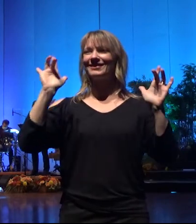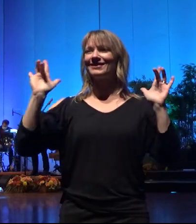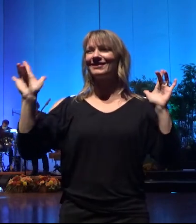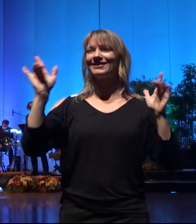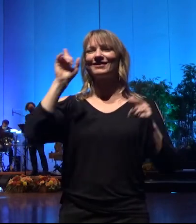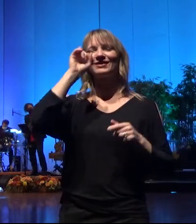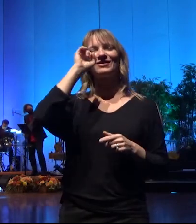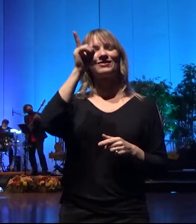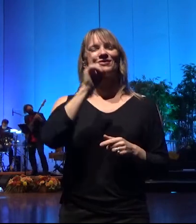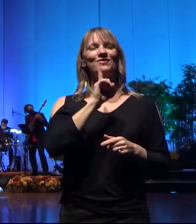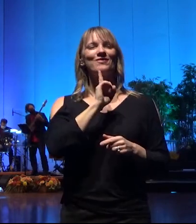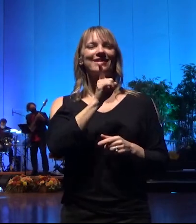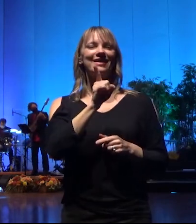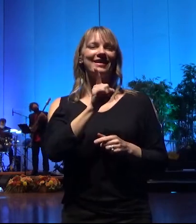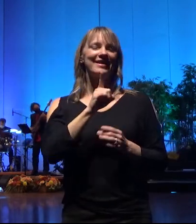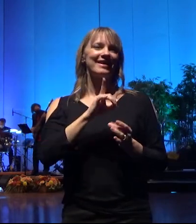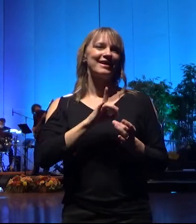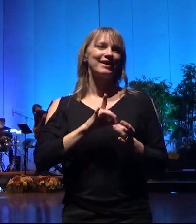each face.